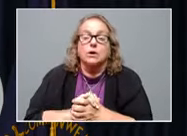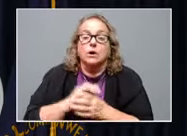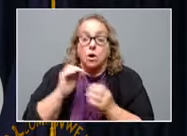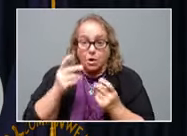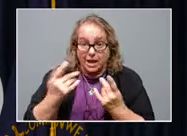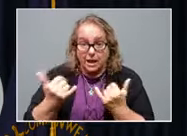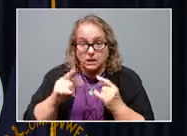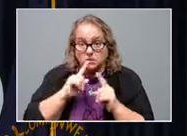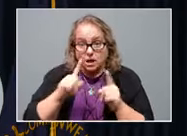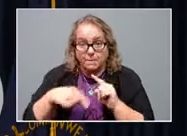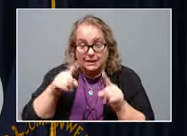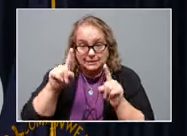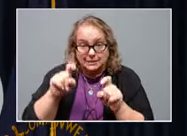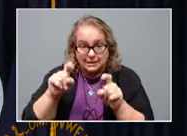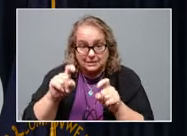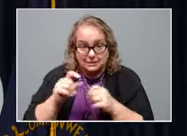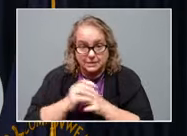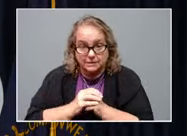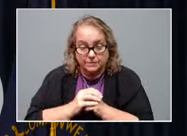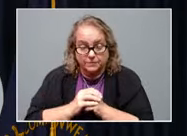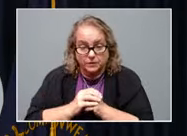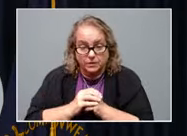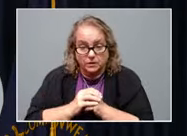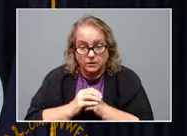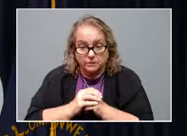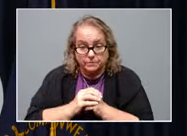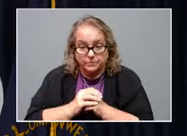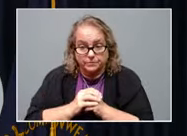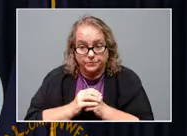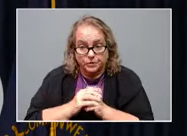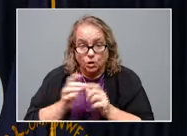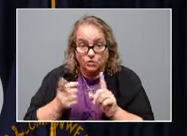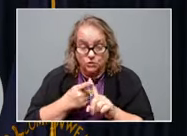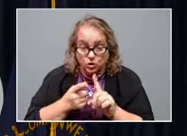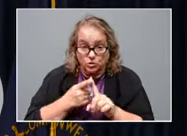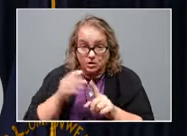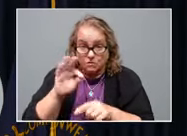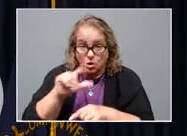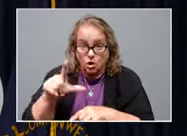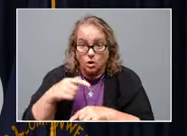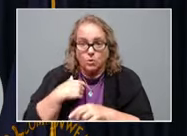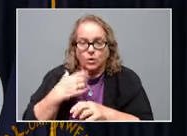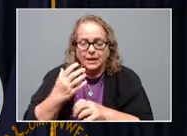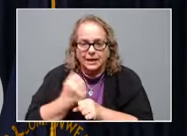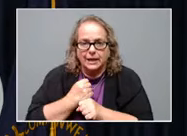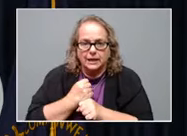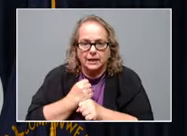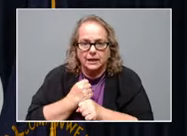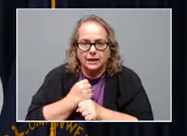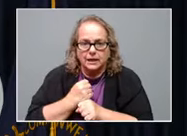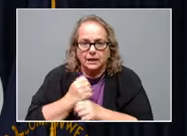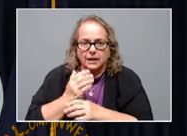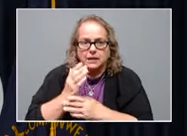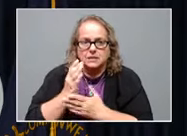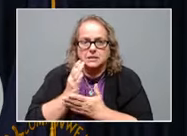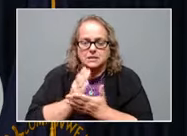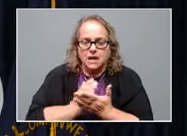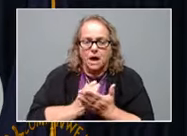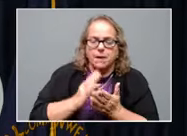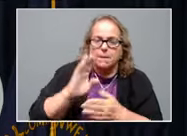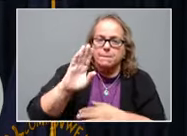real quick. First of all, we're getting a certain amount of Binax now. These are